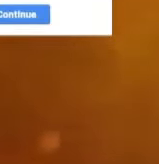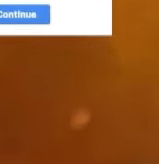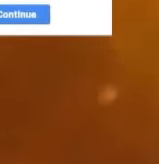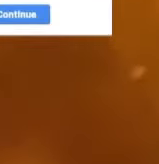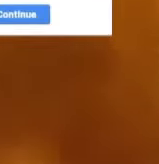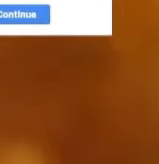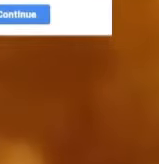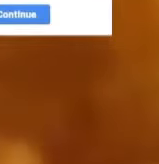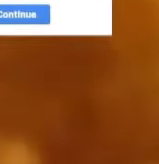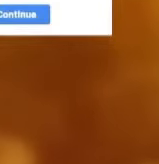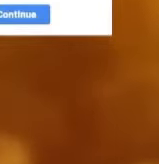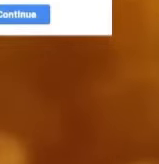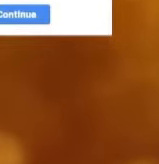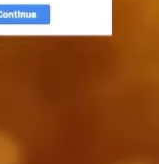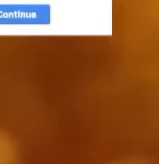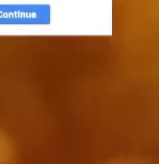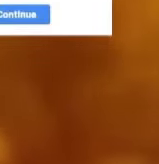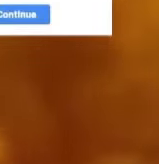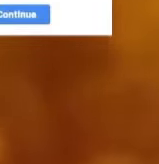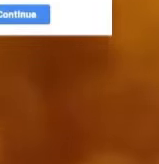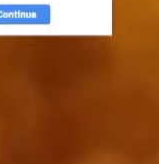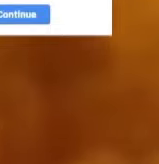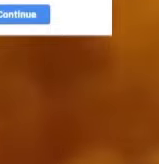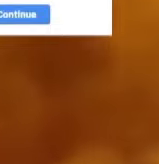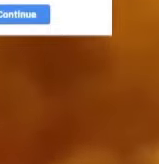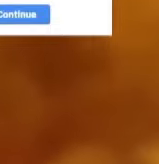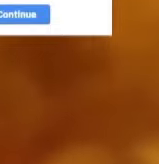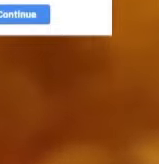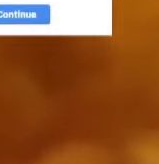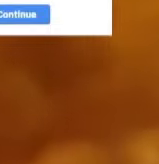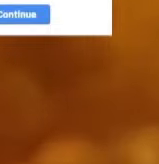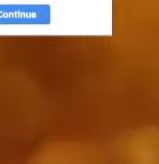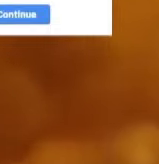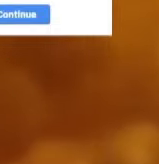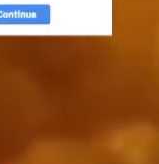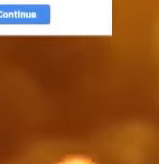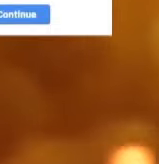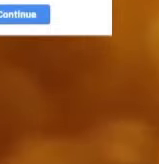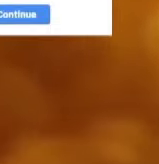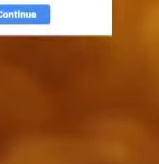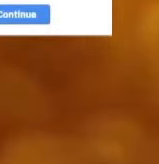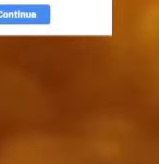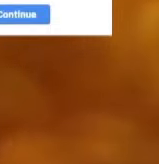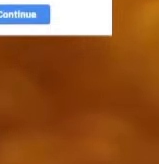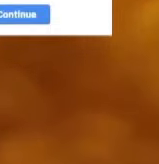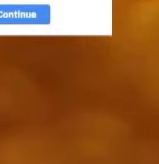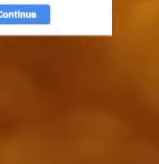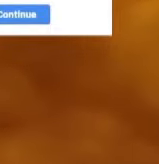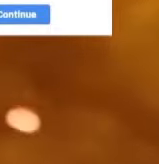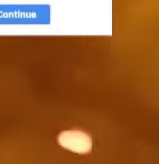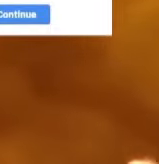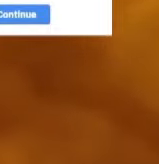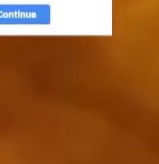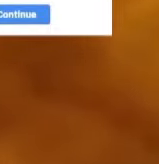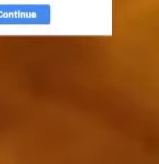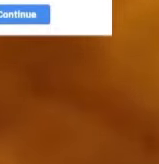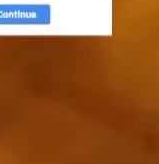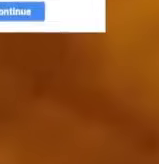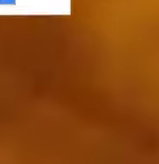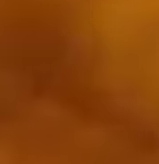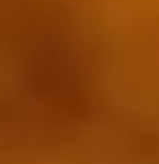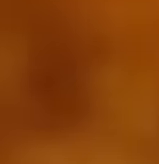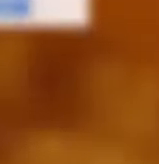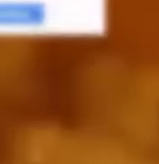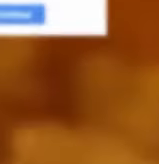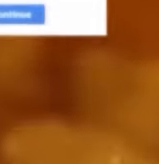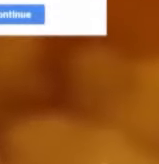The VIP options are limited for Philippine residents only. Take note that you can only buy 1 ticket per transaction. These tickets are